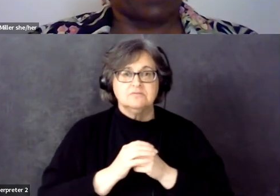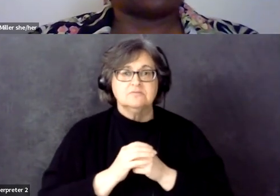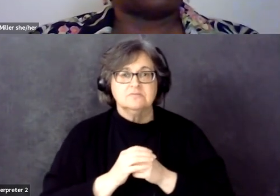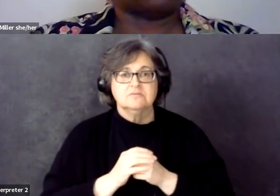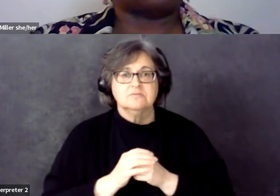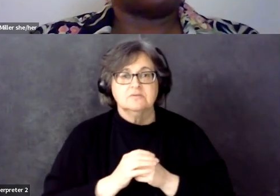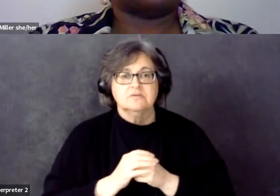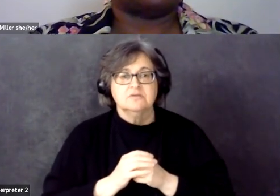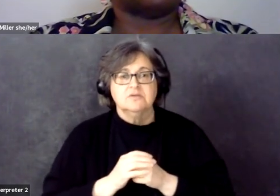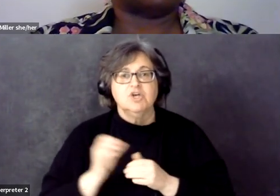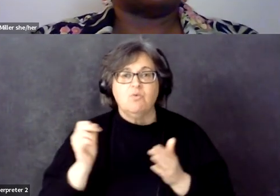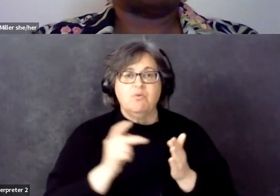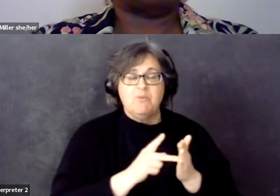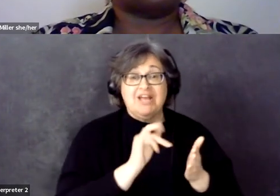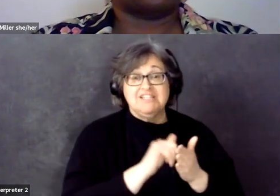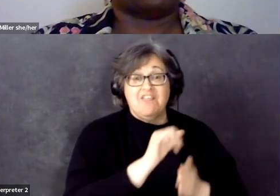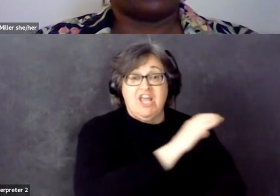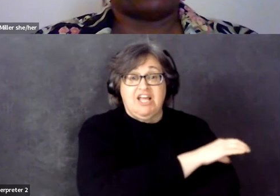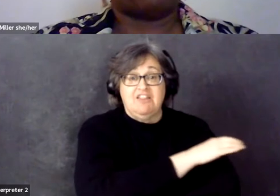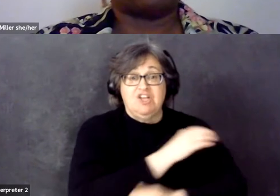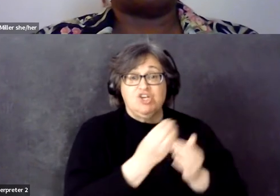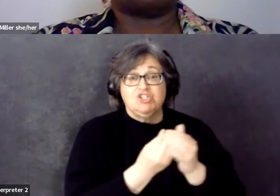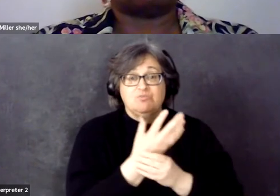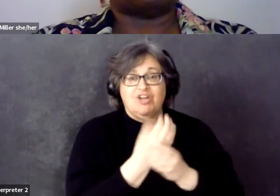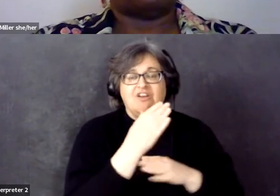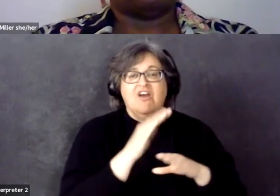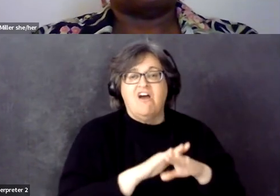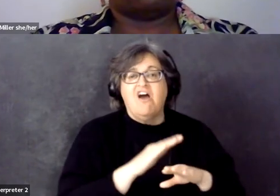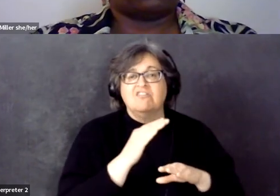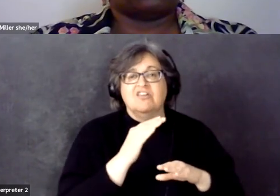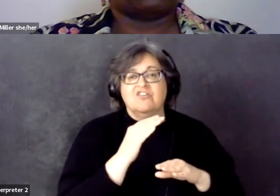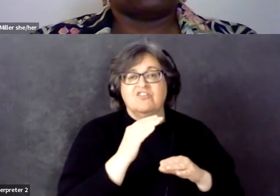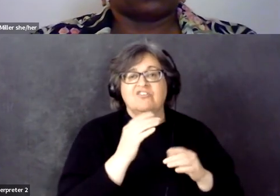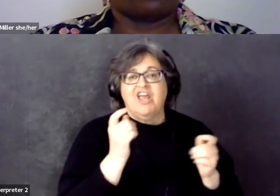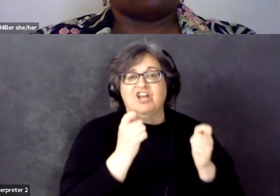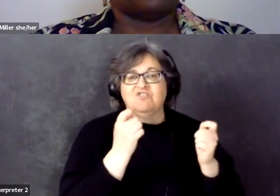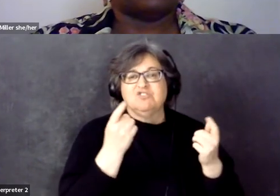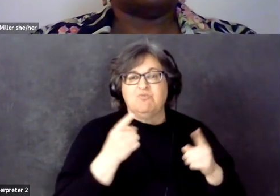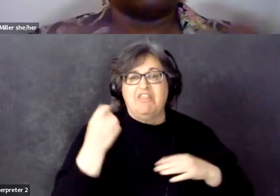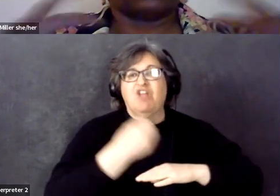Went back to the Woodlawn Clinic in the spring on the anniversary of the closures